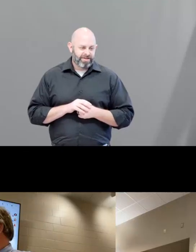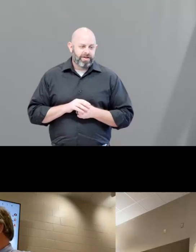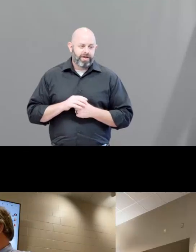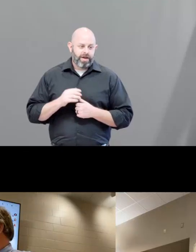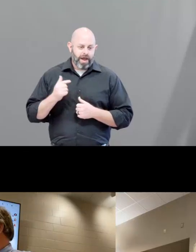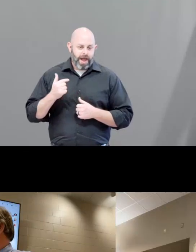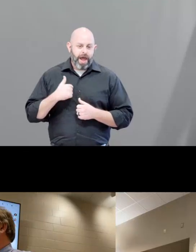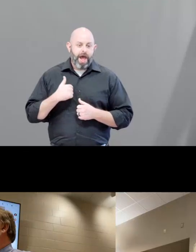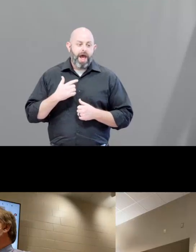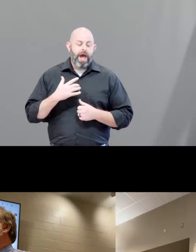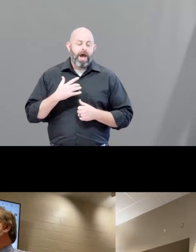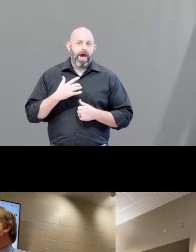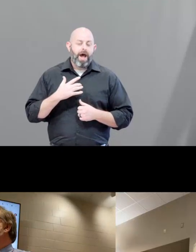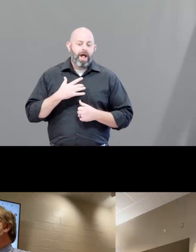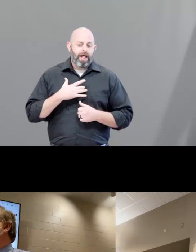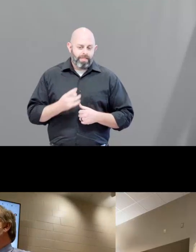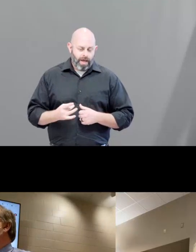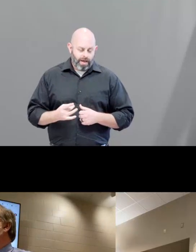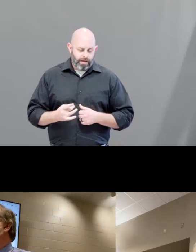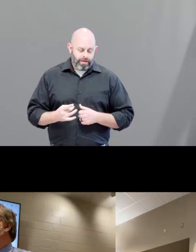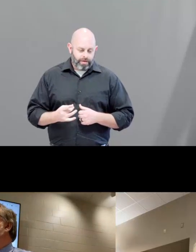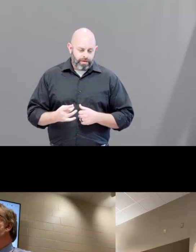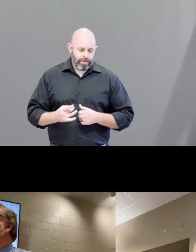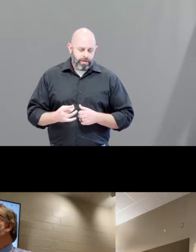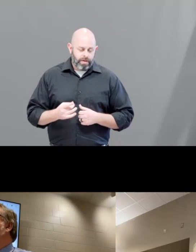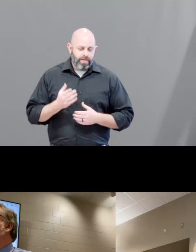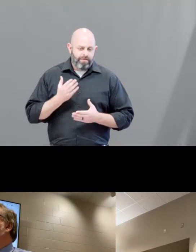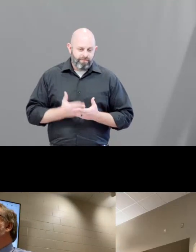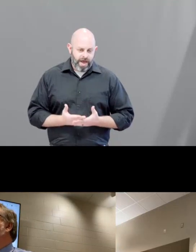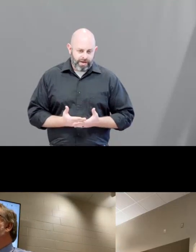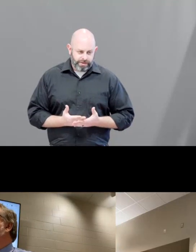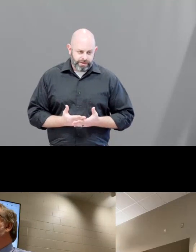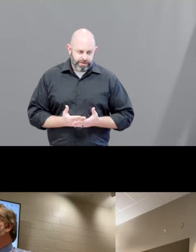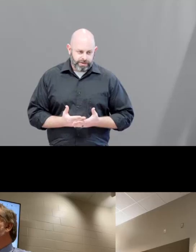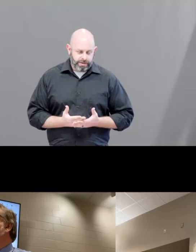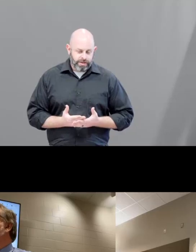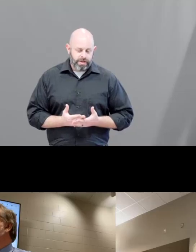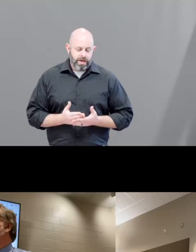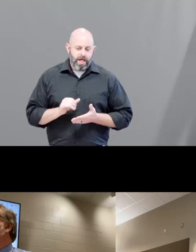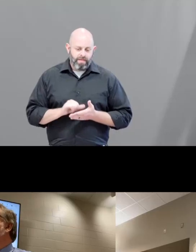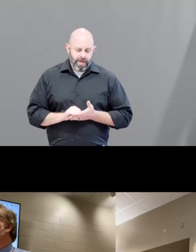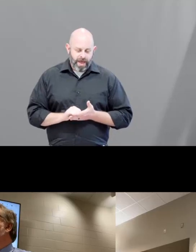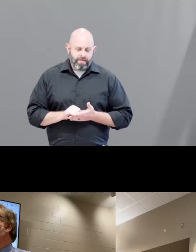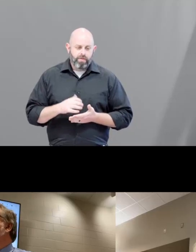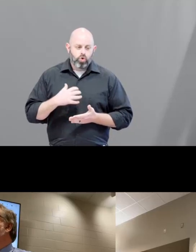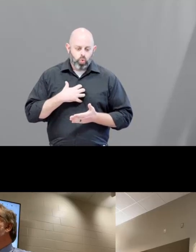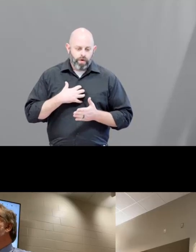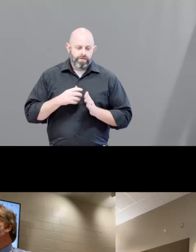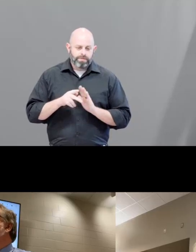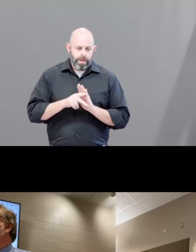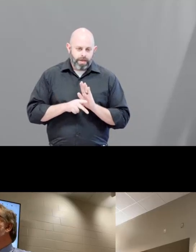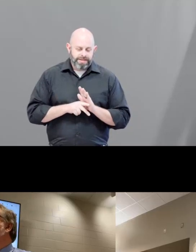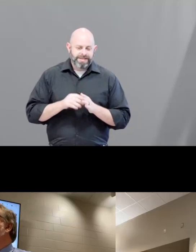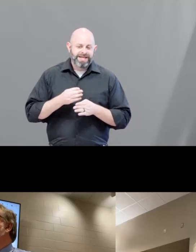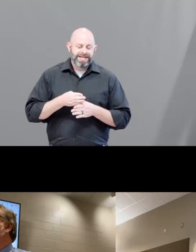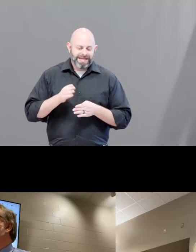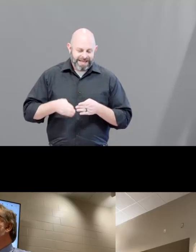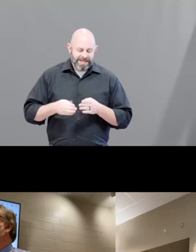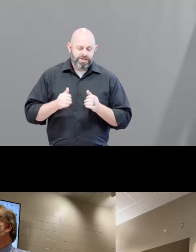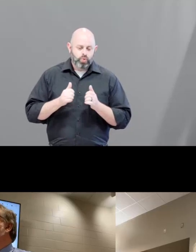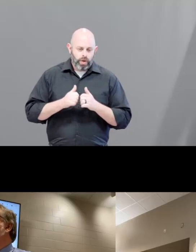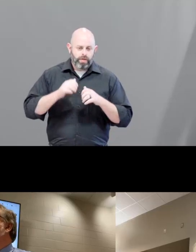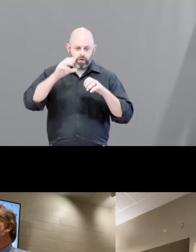I like the fact that the grievance policy ends with the superintendent.